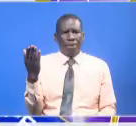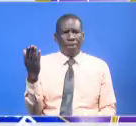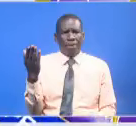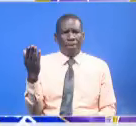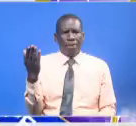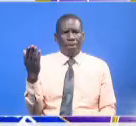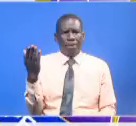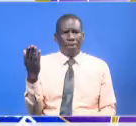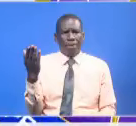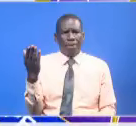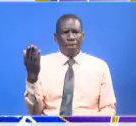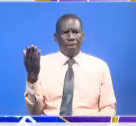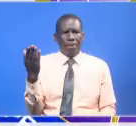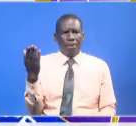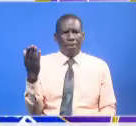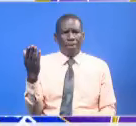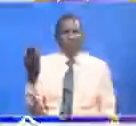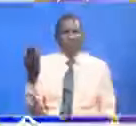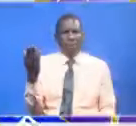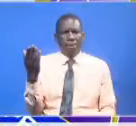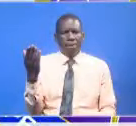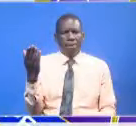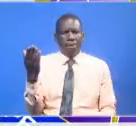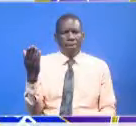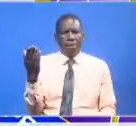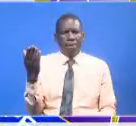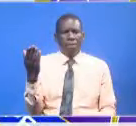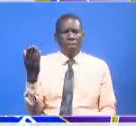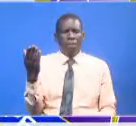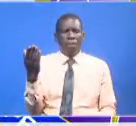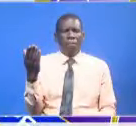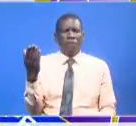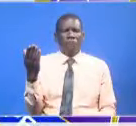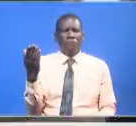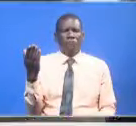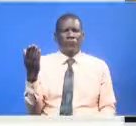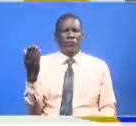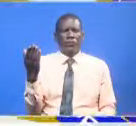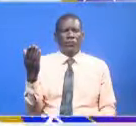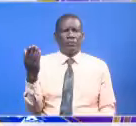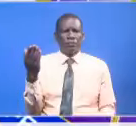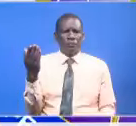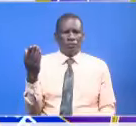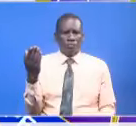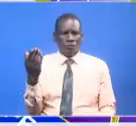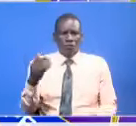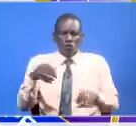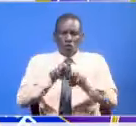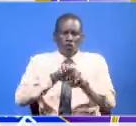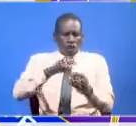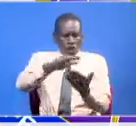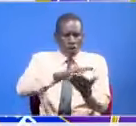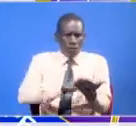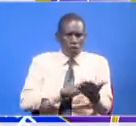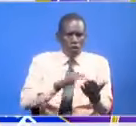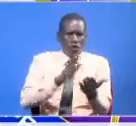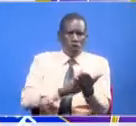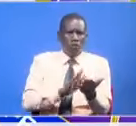3.8 billion, averted losses of 4.74 billion. Also in the report, the